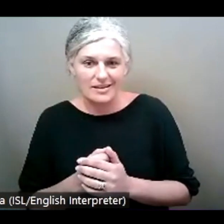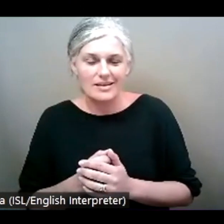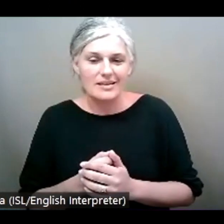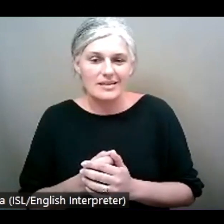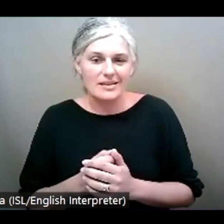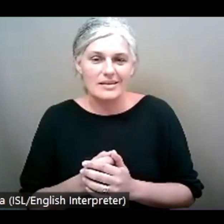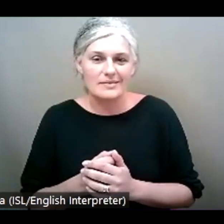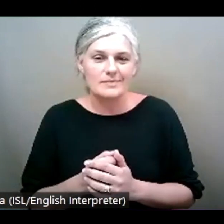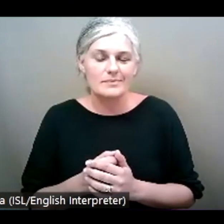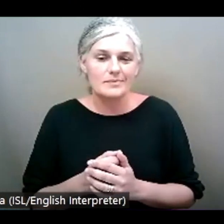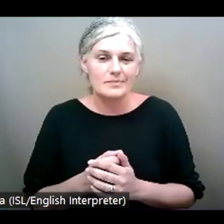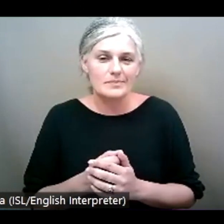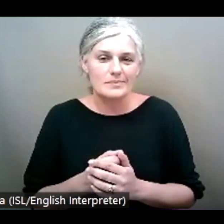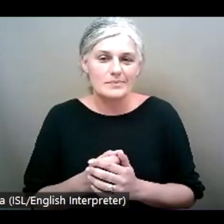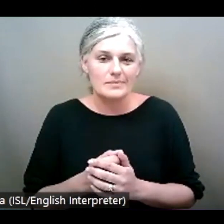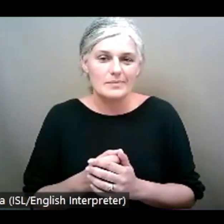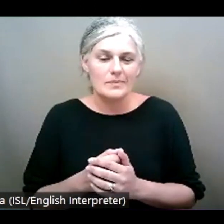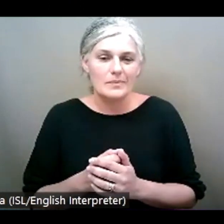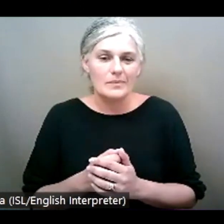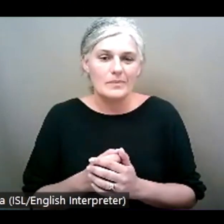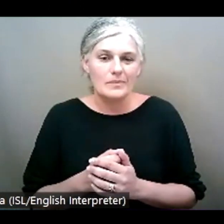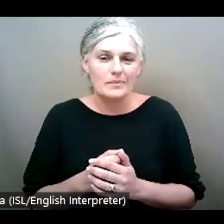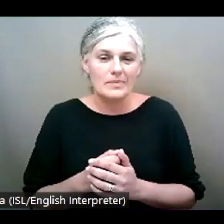there's a medical model, there's a social model. So